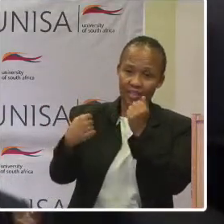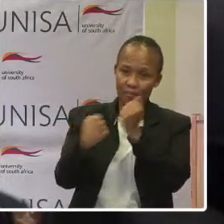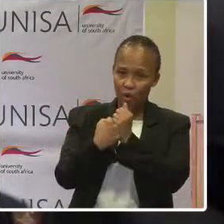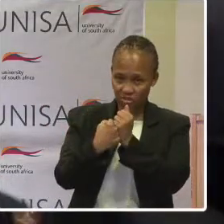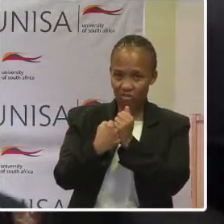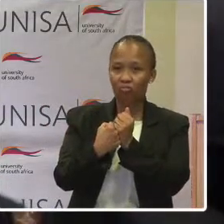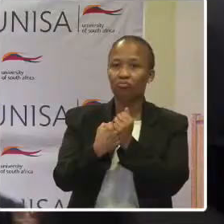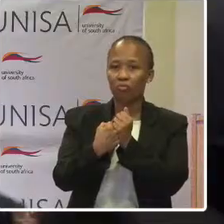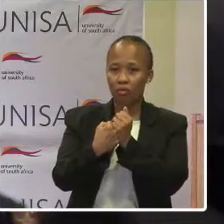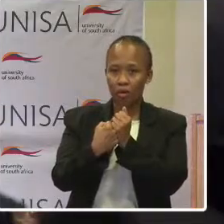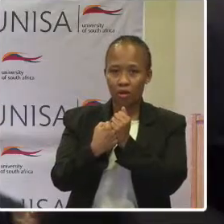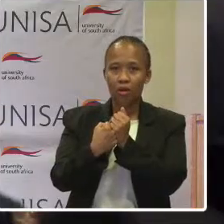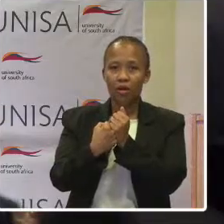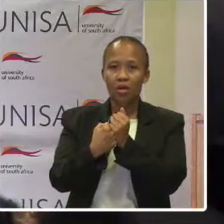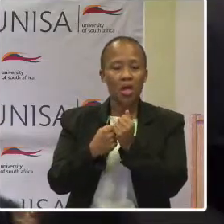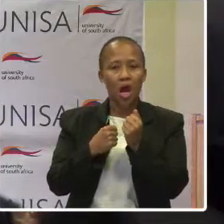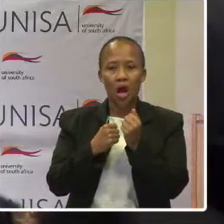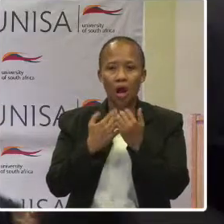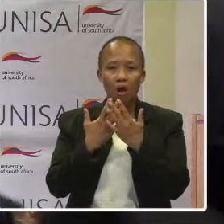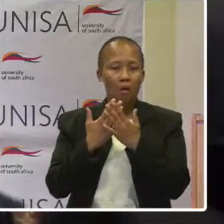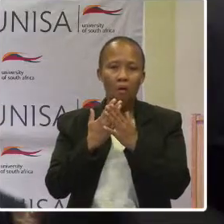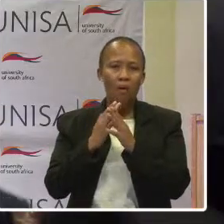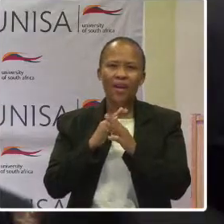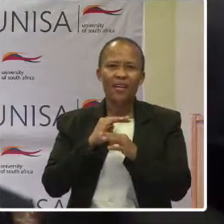we are lacking very much.